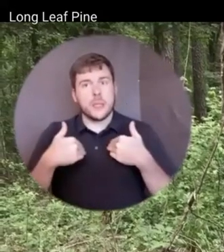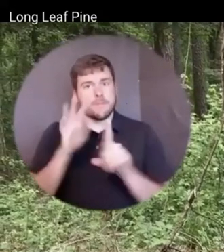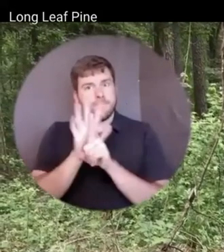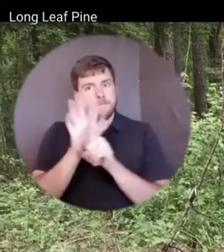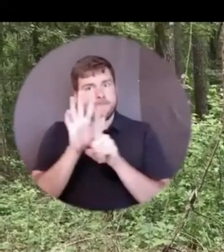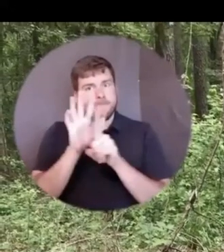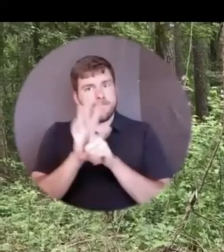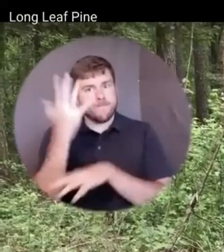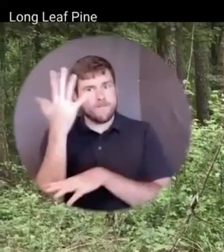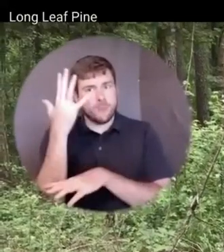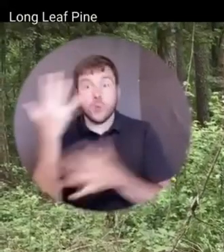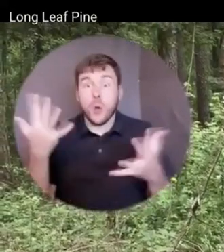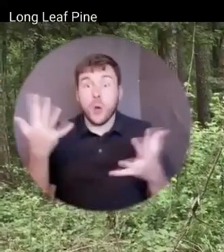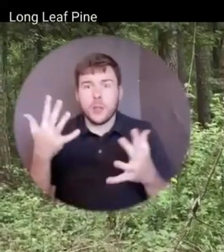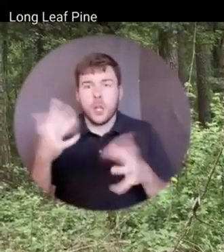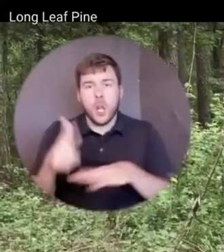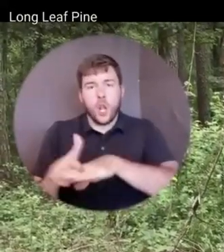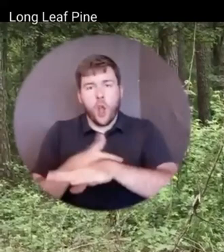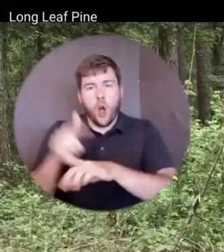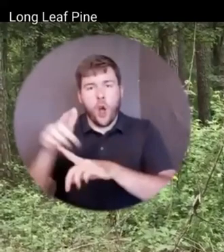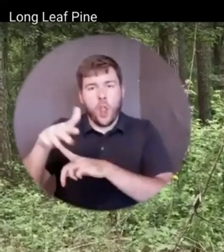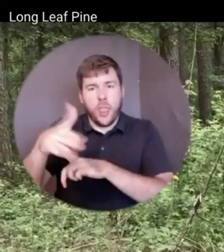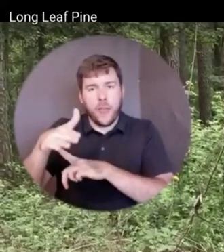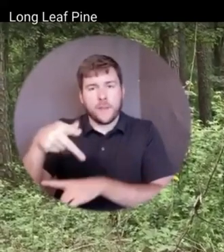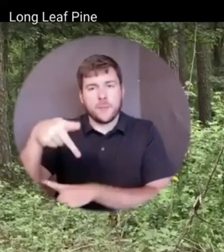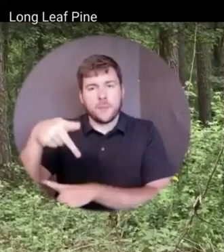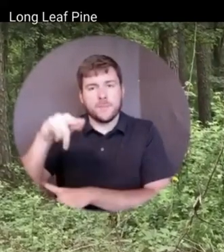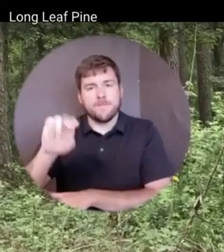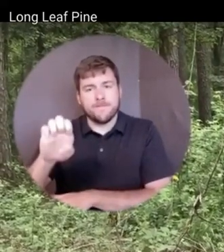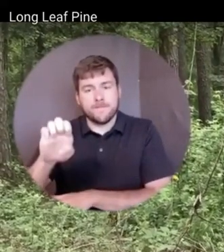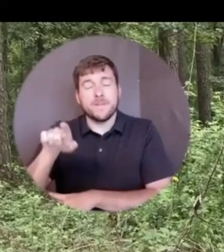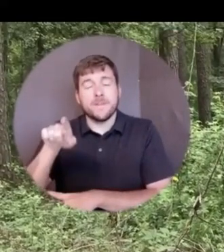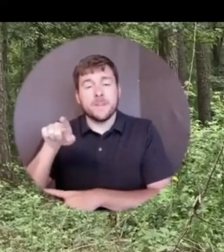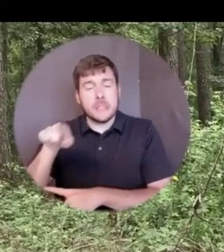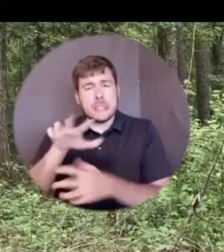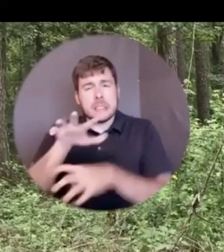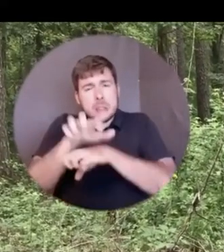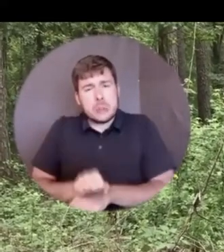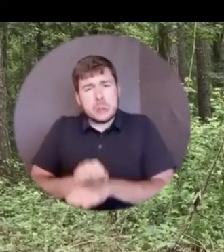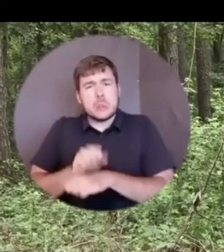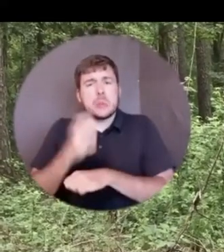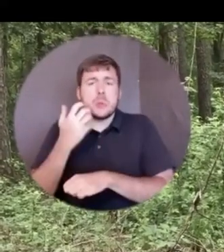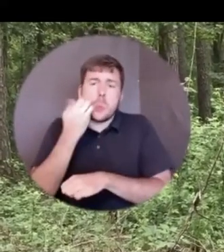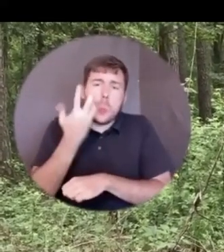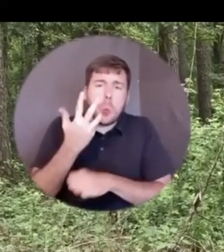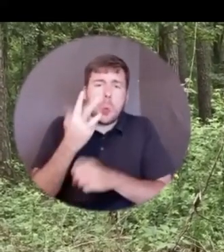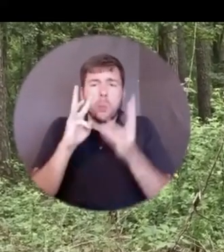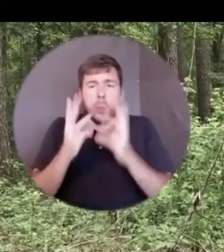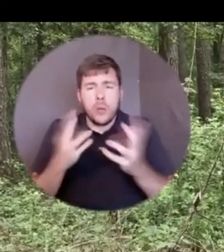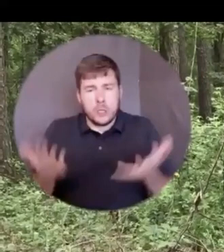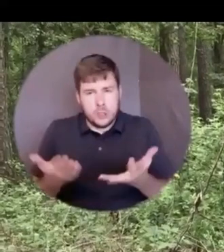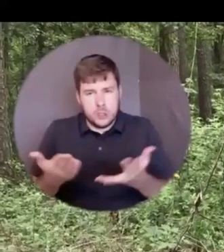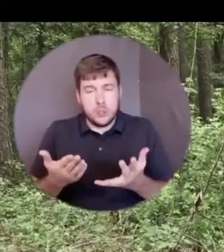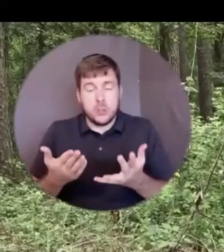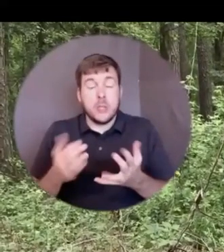tree species here in the Sandhills, the longleaf pine. The longleaf pine adapted to the fire ecosystems here in the Sandhills. And so